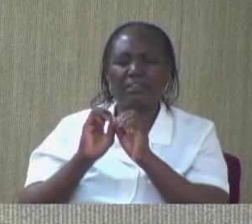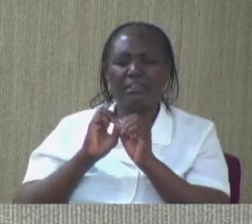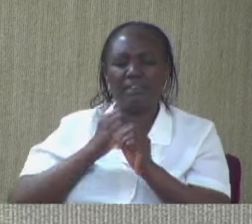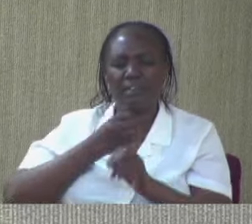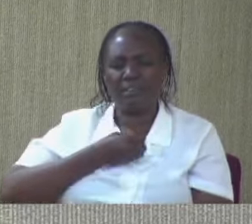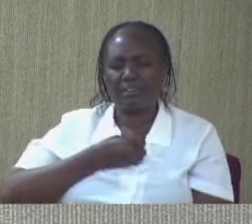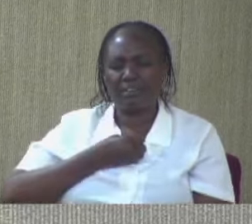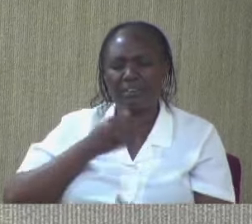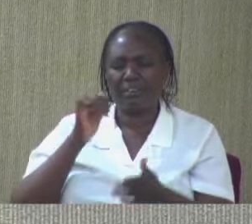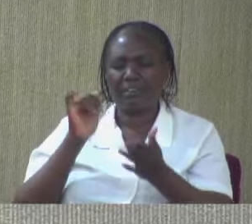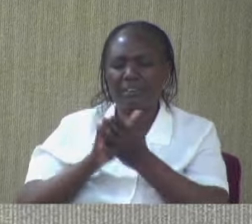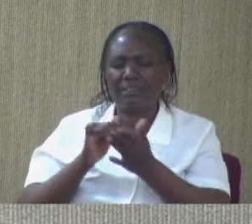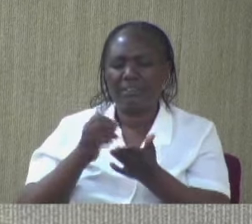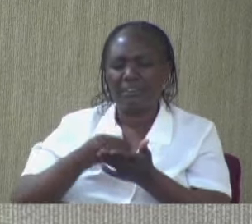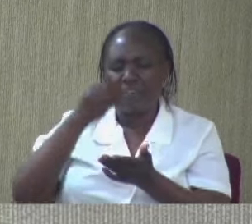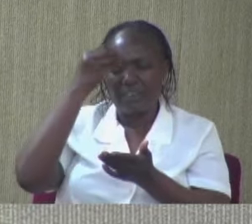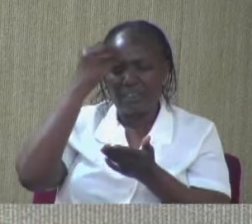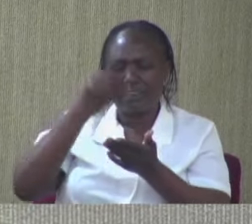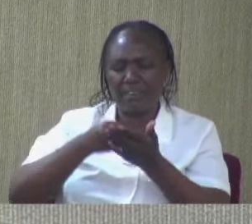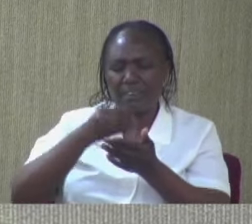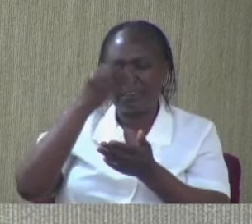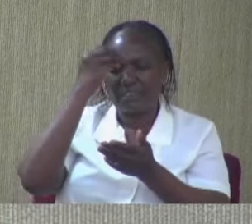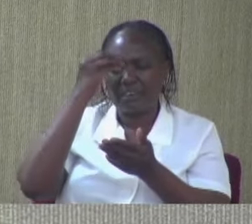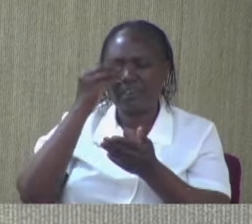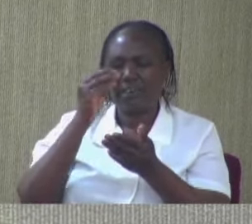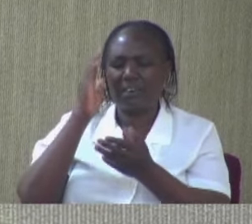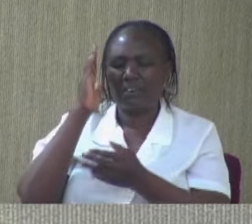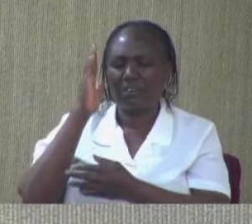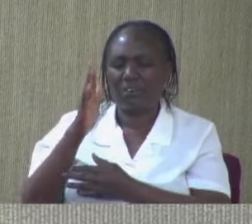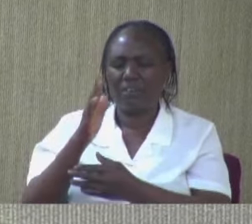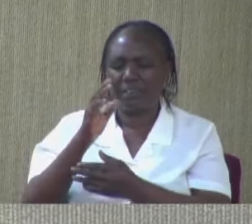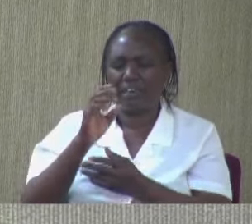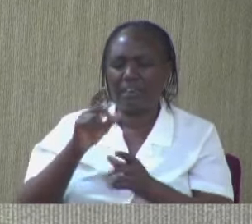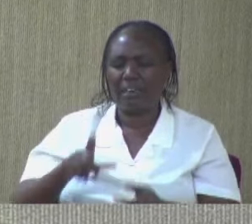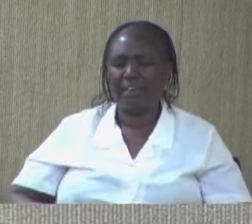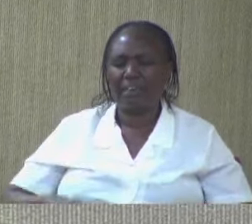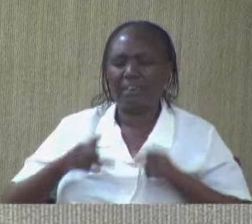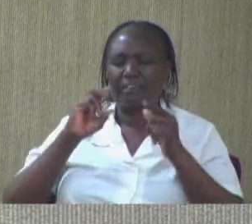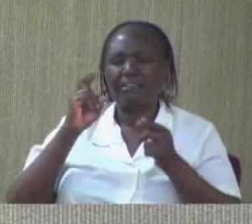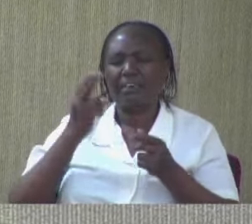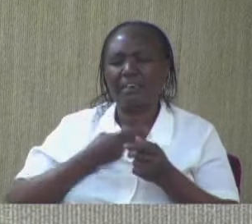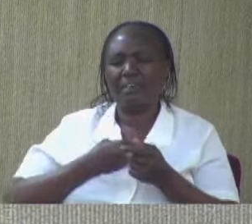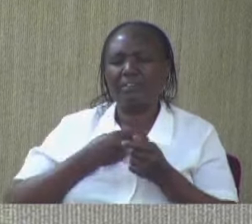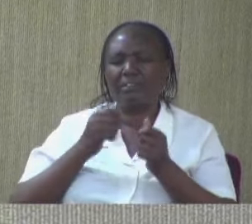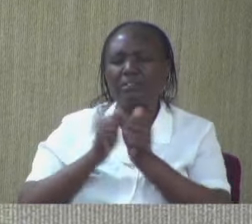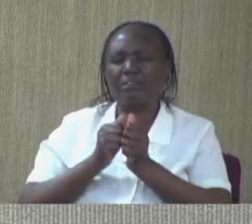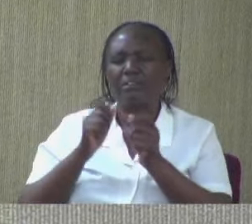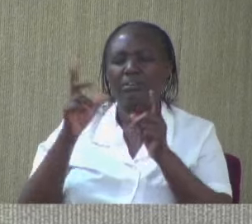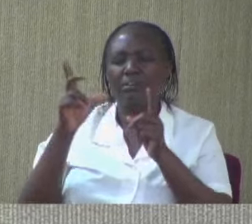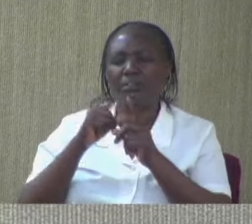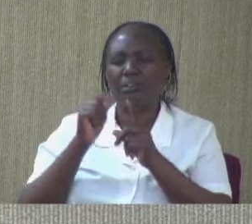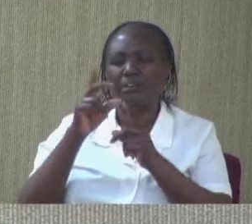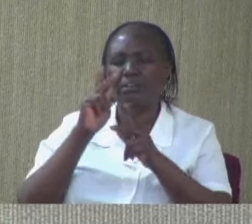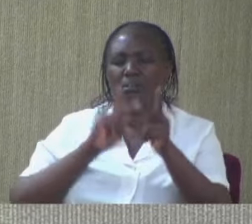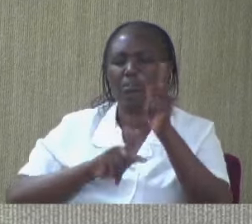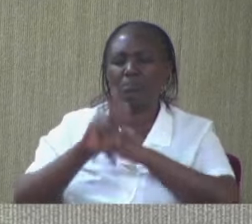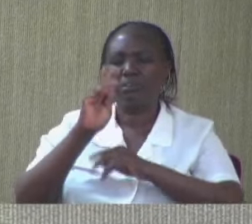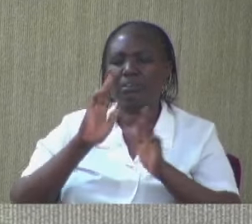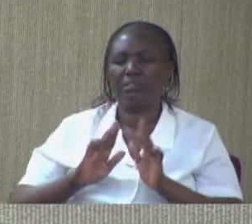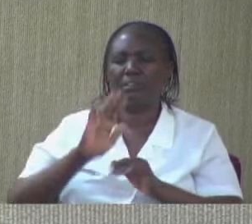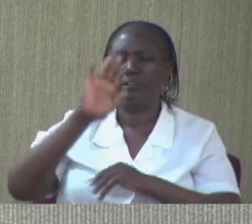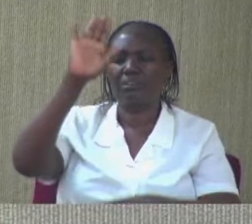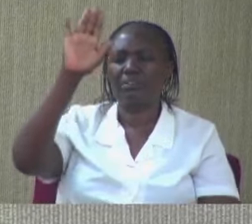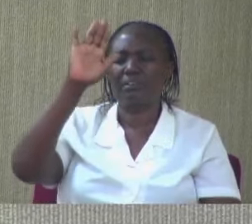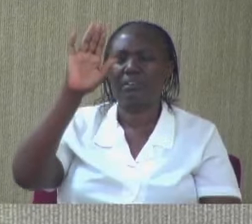that we will study and order our lives in harmony with the words of your prophets. Whether it